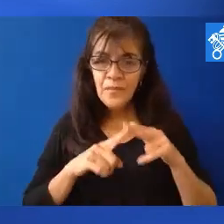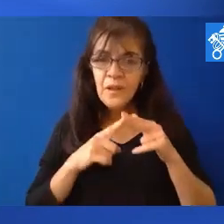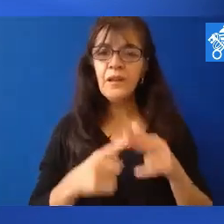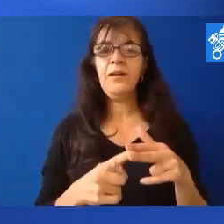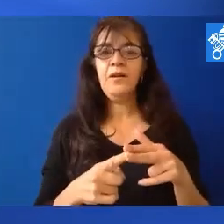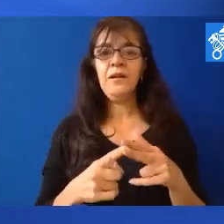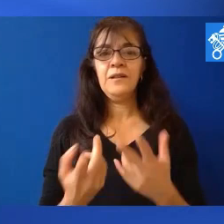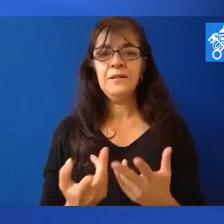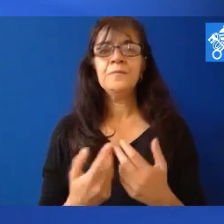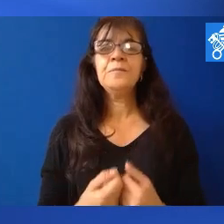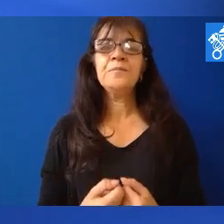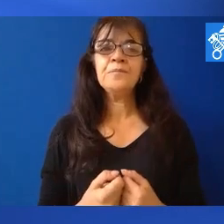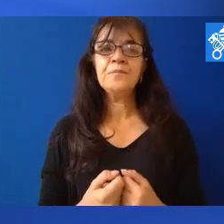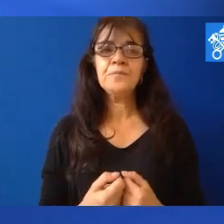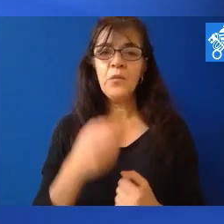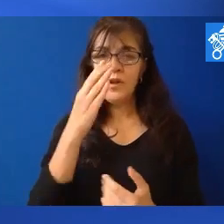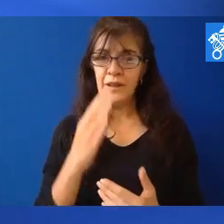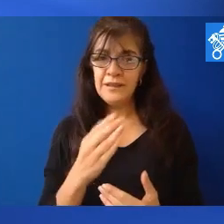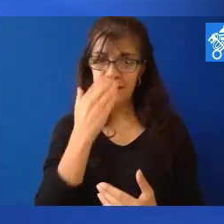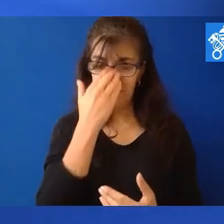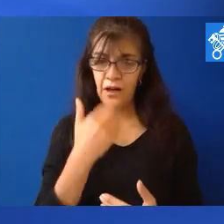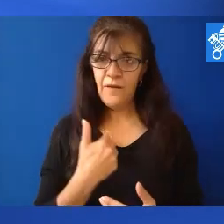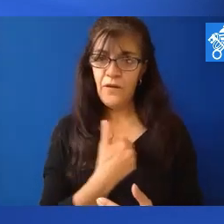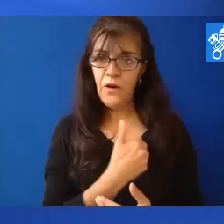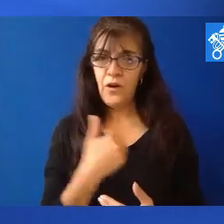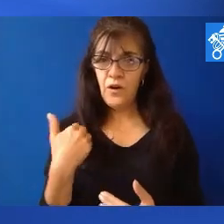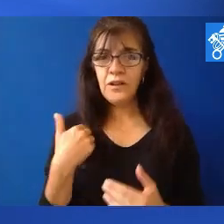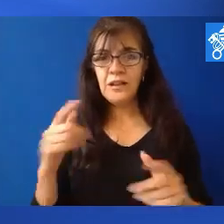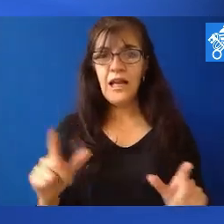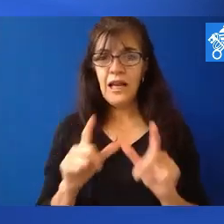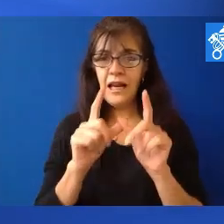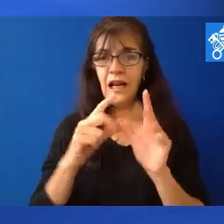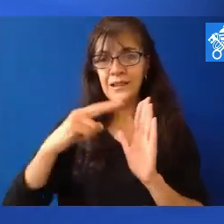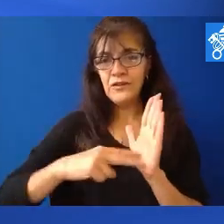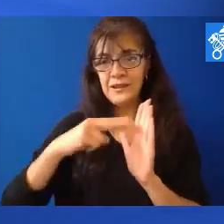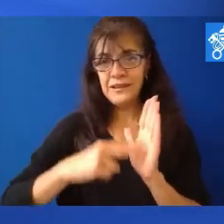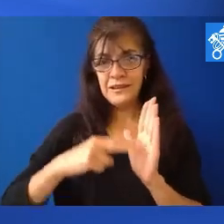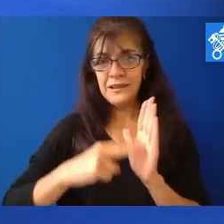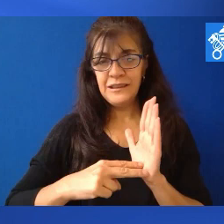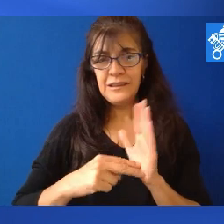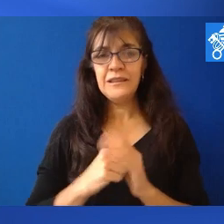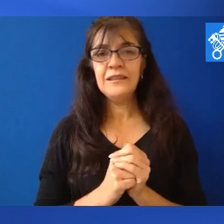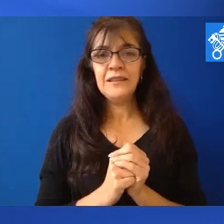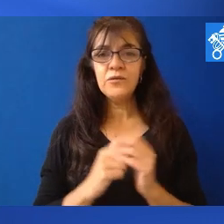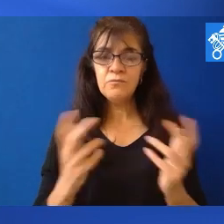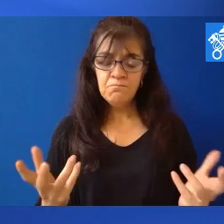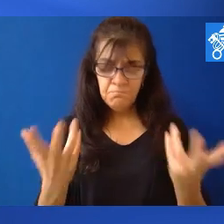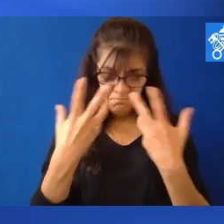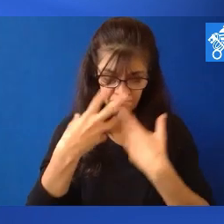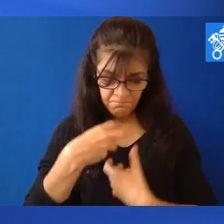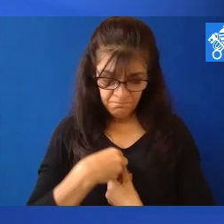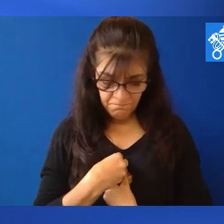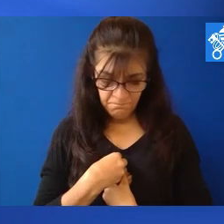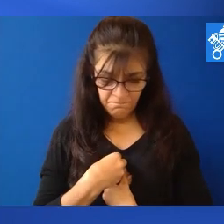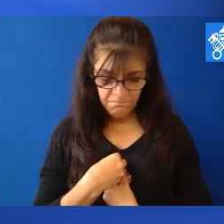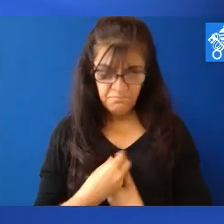So as we now begin the papal audience shortly with the sign of the cross and the liturgical greetings, we